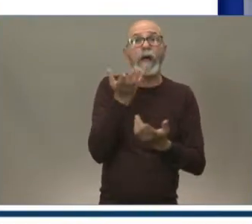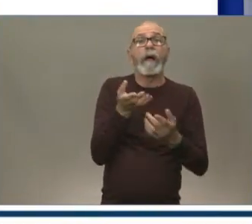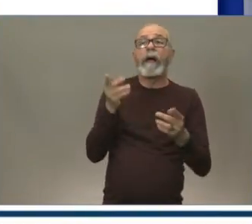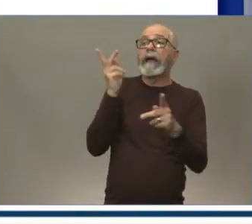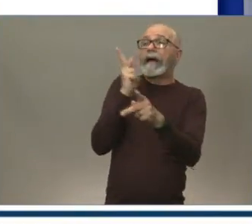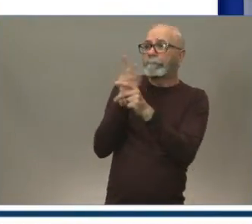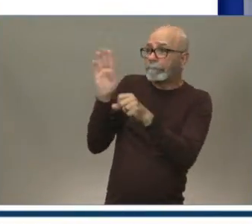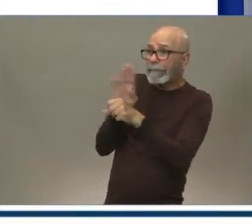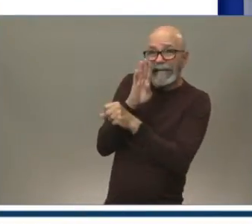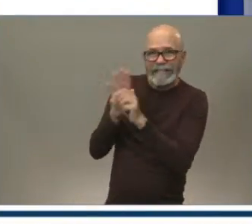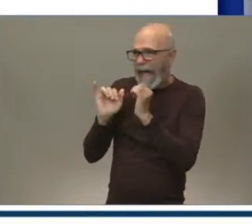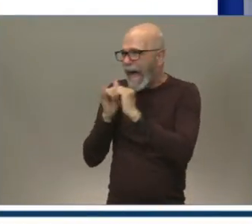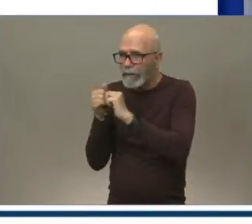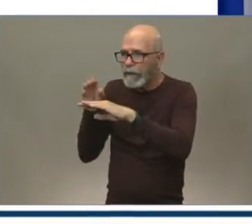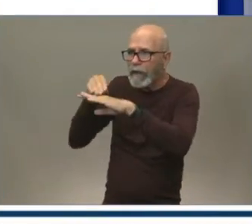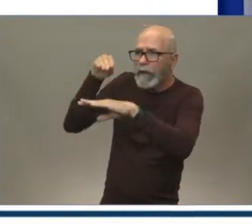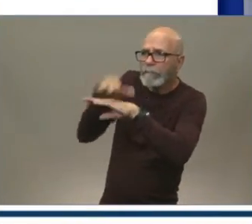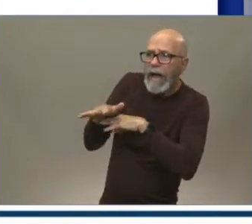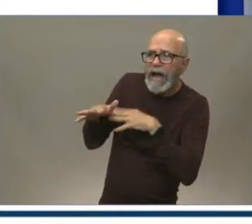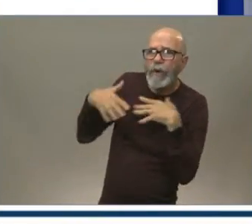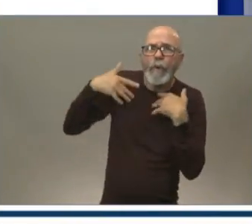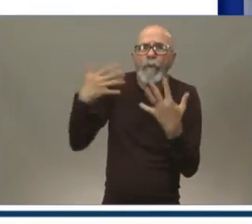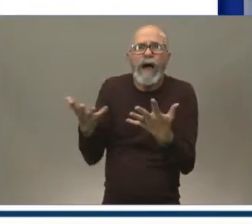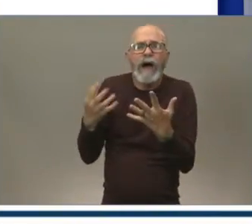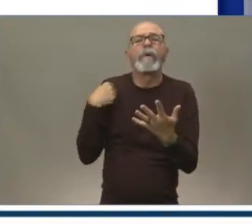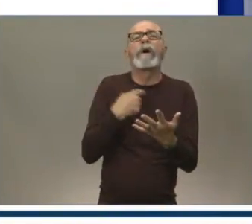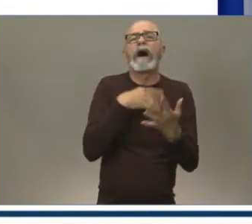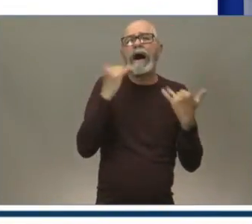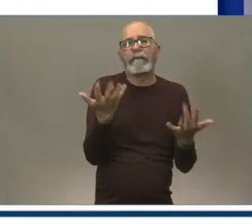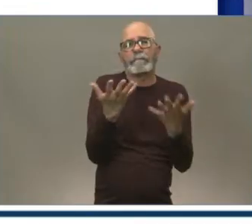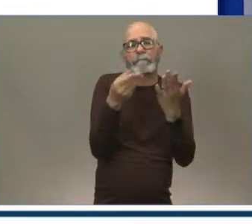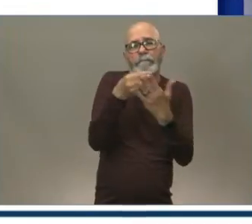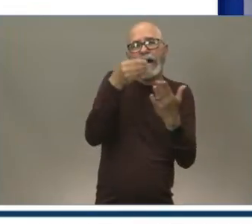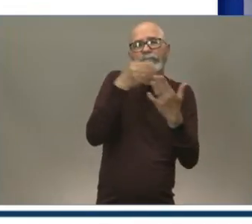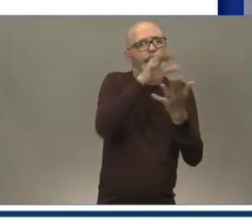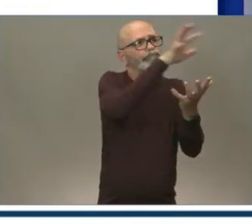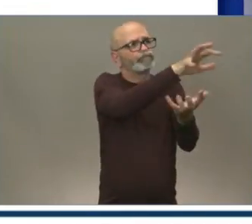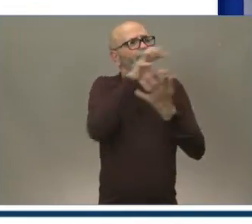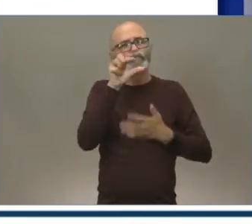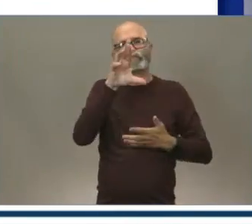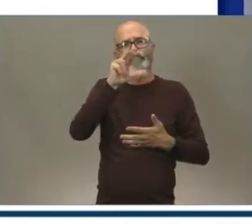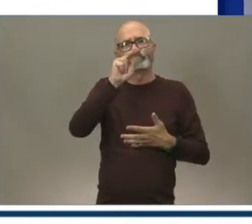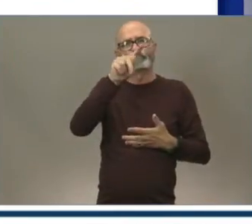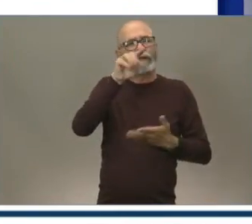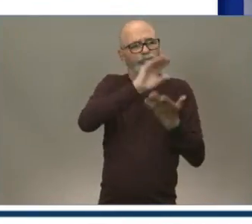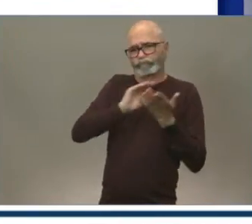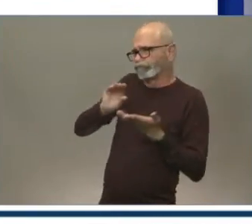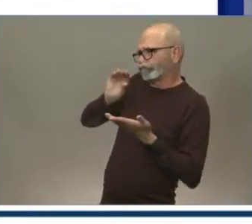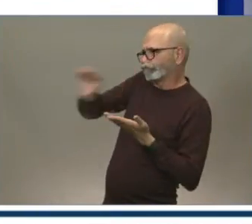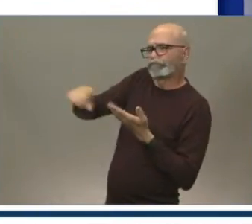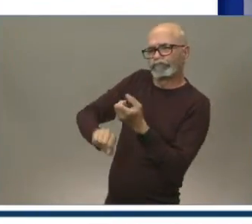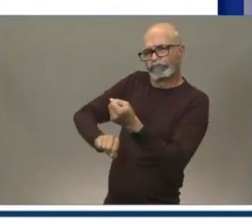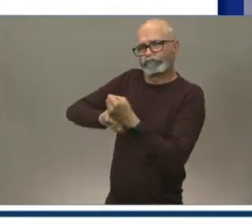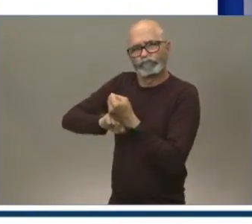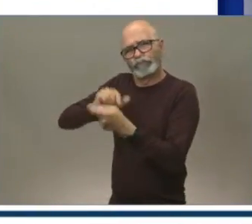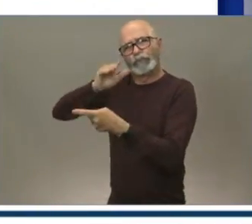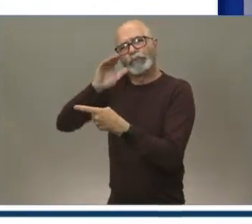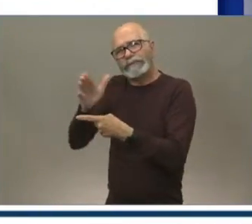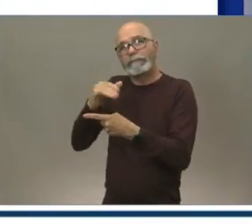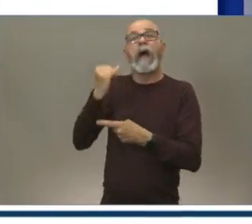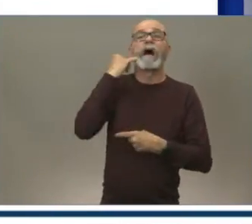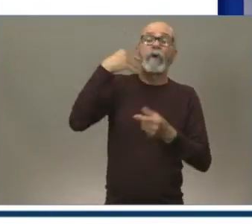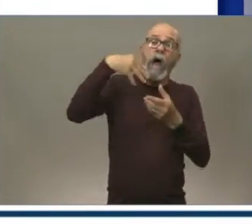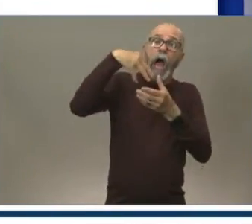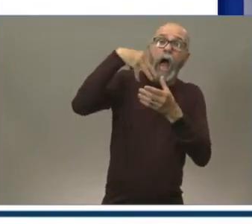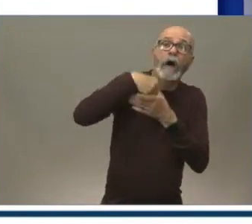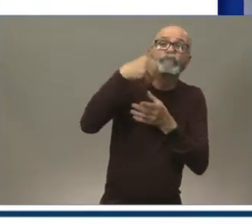affected businesses. I want to remind Nova Scotians that these measures do not further restrict outdoor spaces.